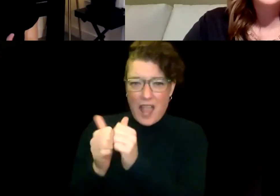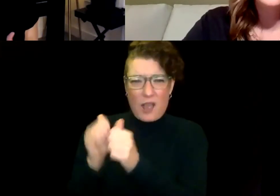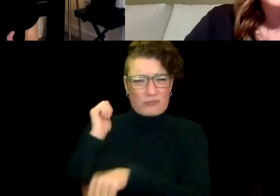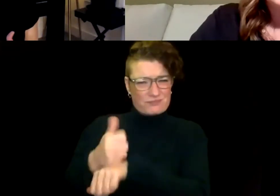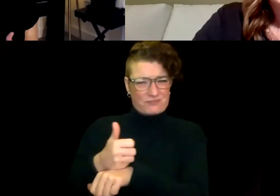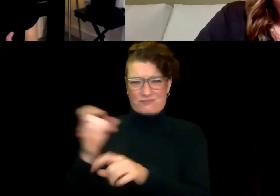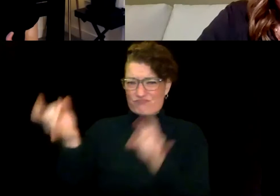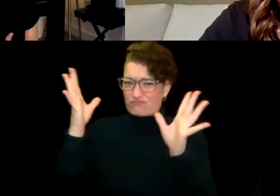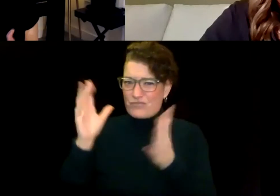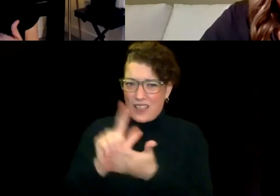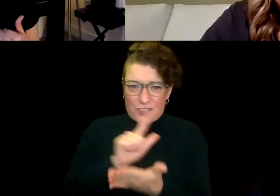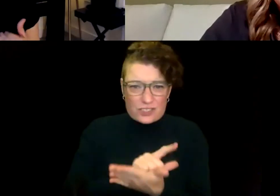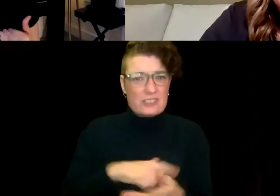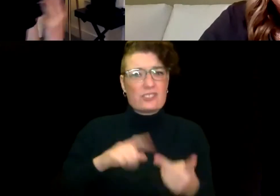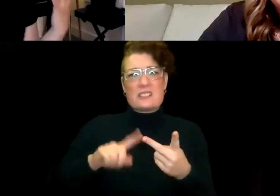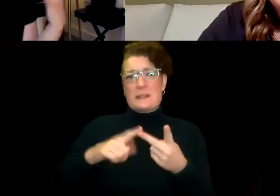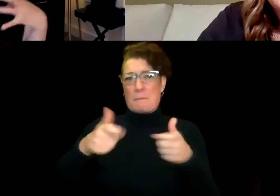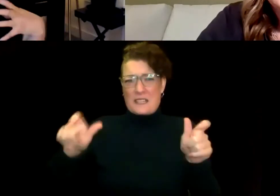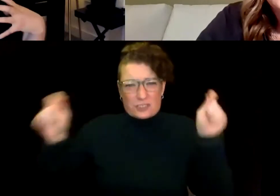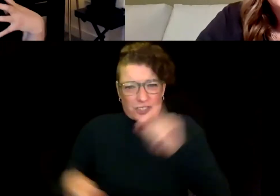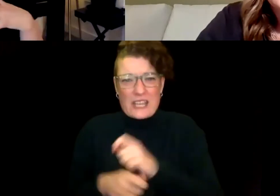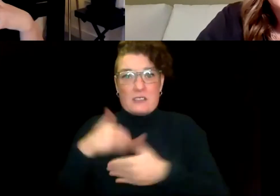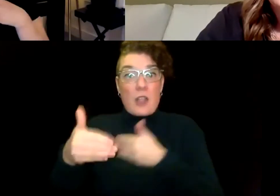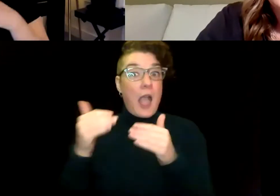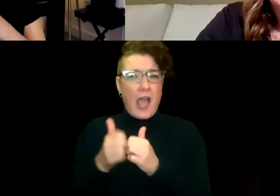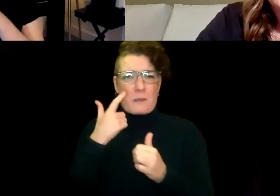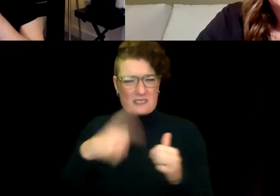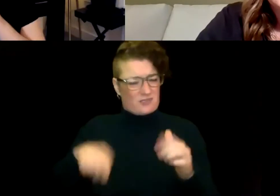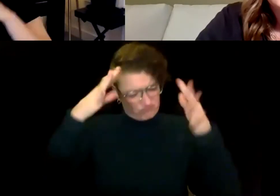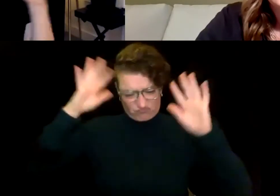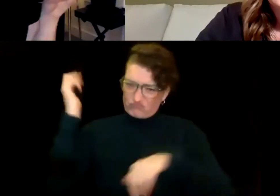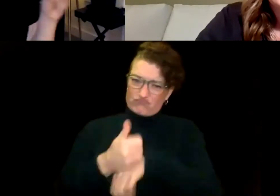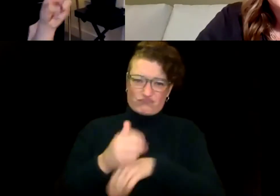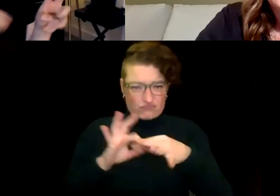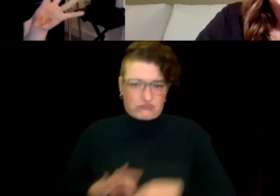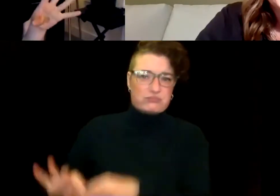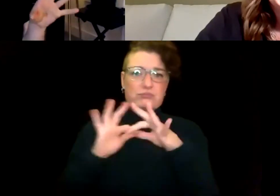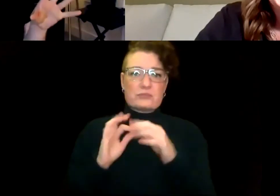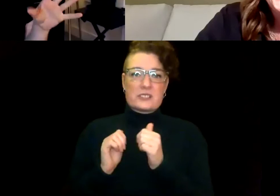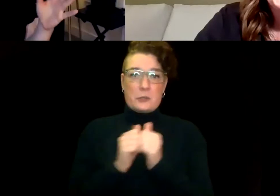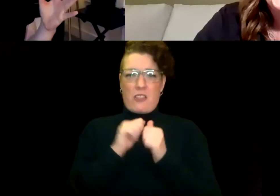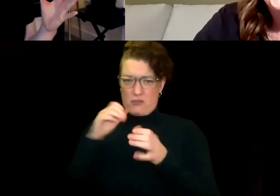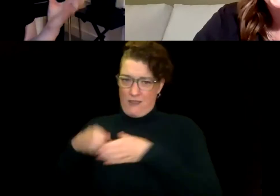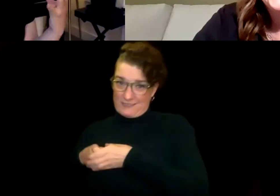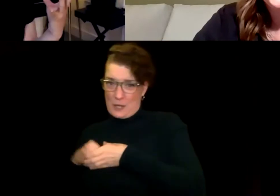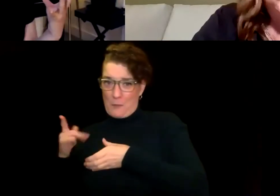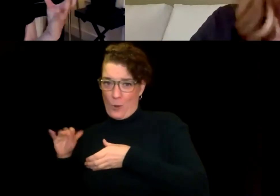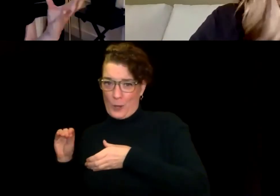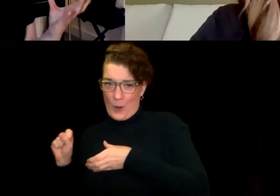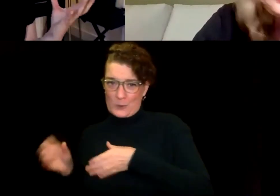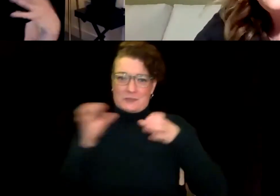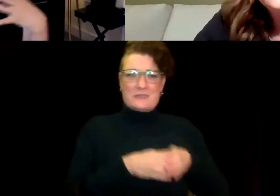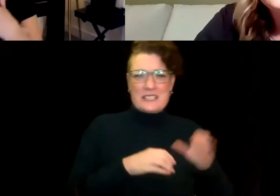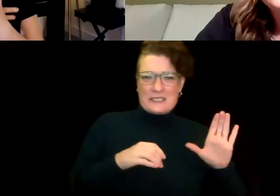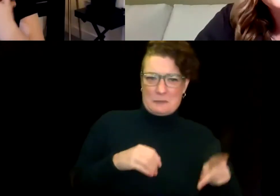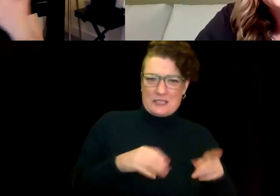enacted, in part because they said, okay, we're gonna band together. We're not going to be like the polios and the people with CP. We're going to band together, and